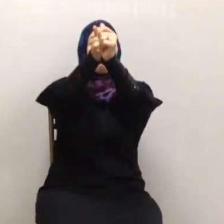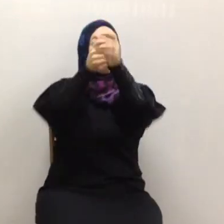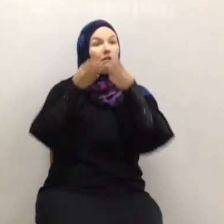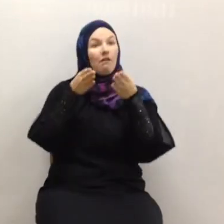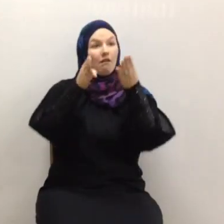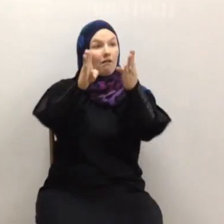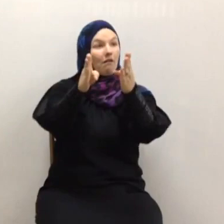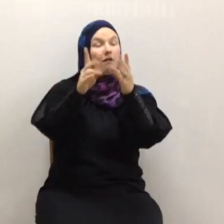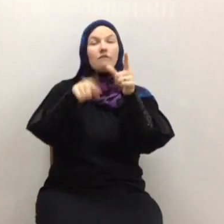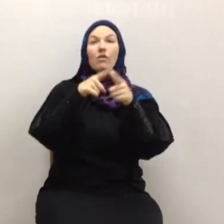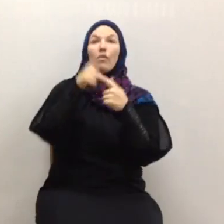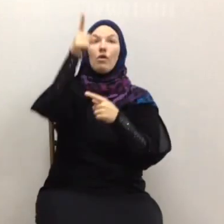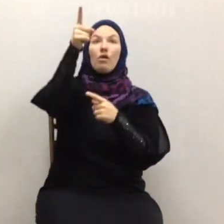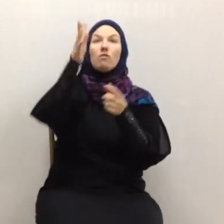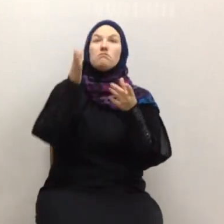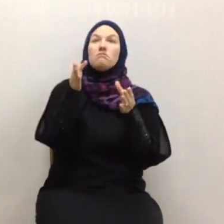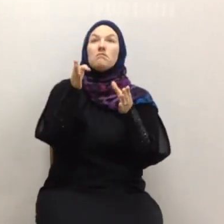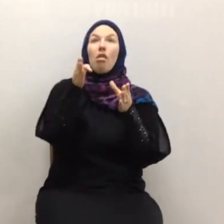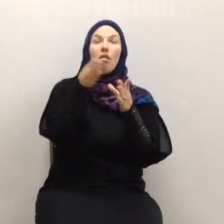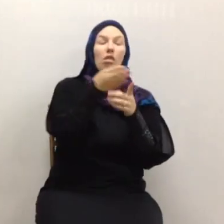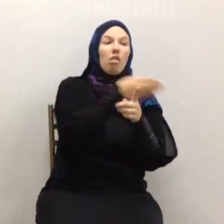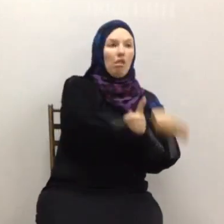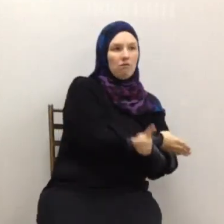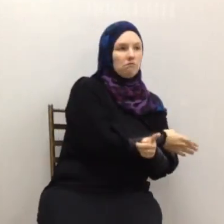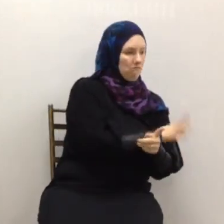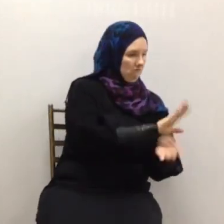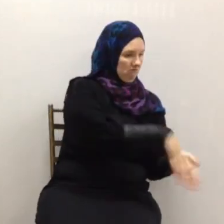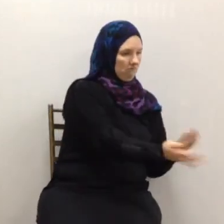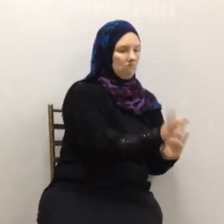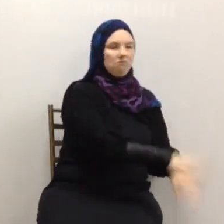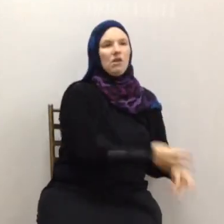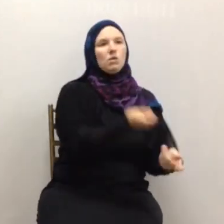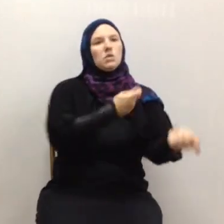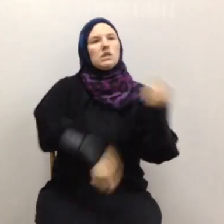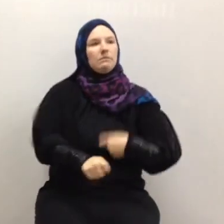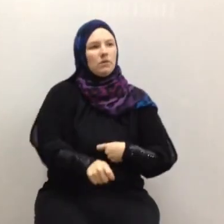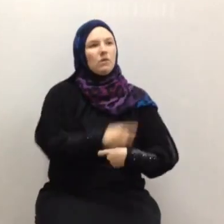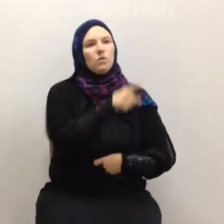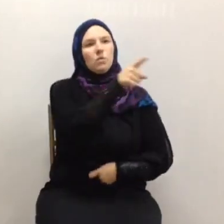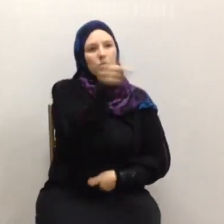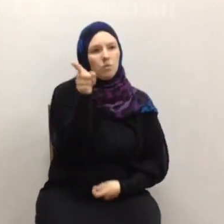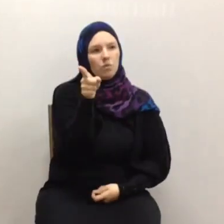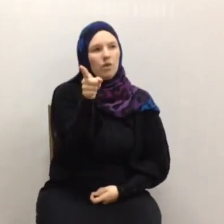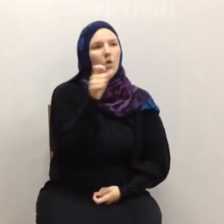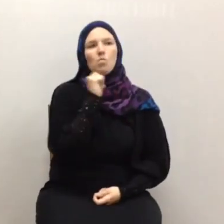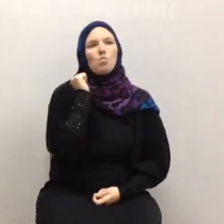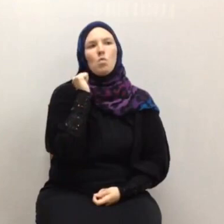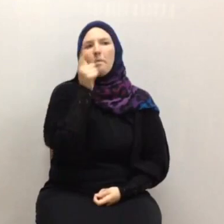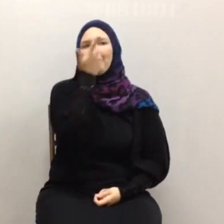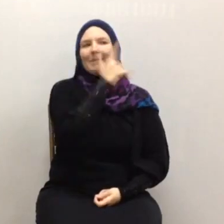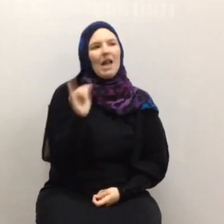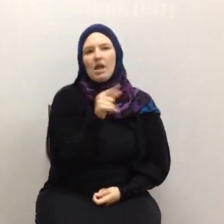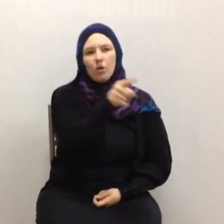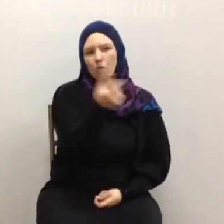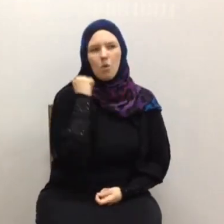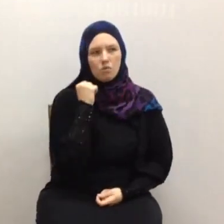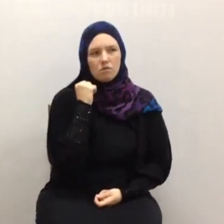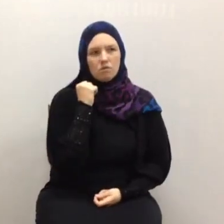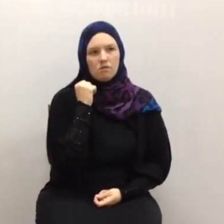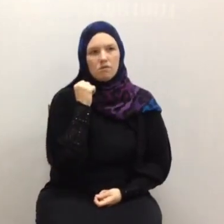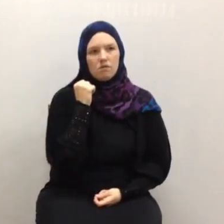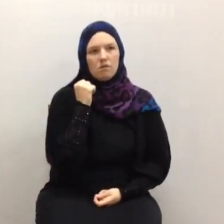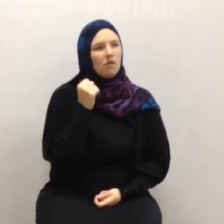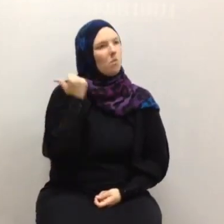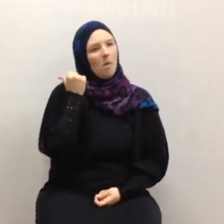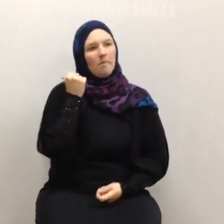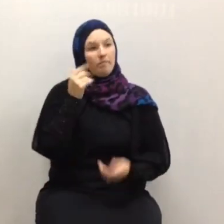they wouldn't be like you. Look at the condemnation. They wouldn't be like you. They wouldn't sell their